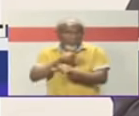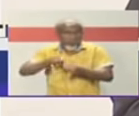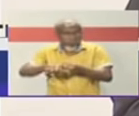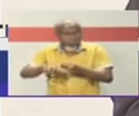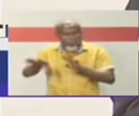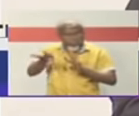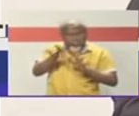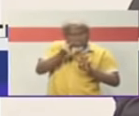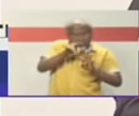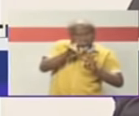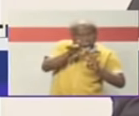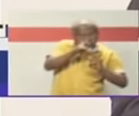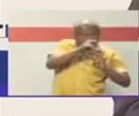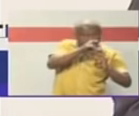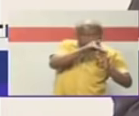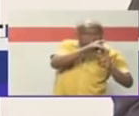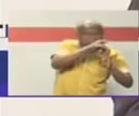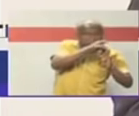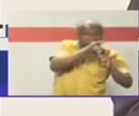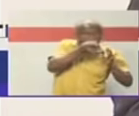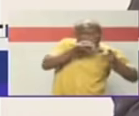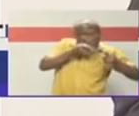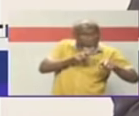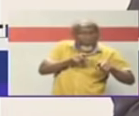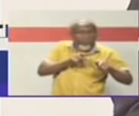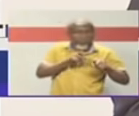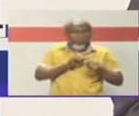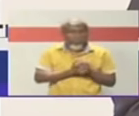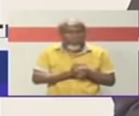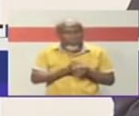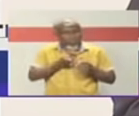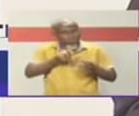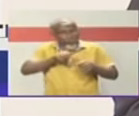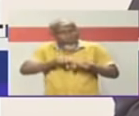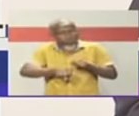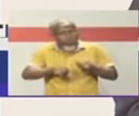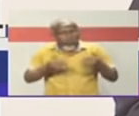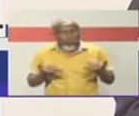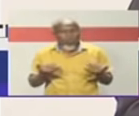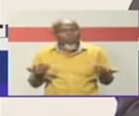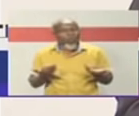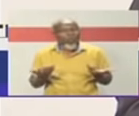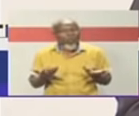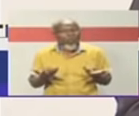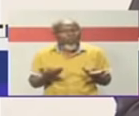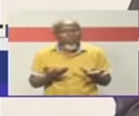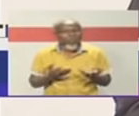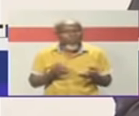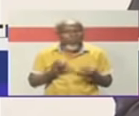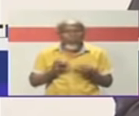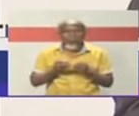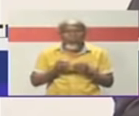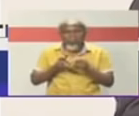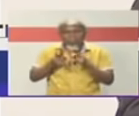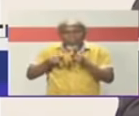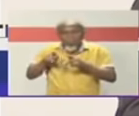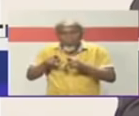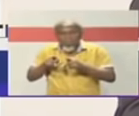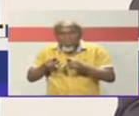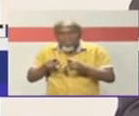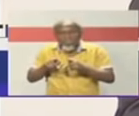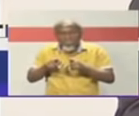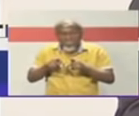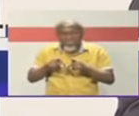The fallout from this is a number of people infected. Some of them